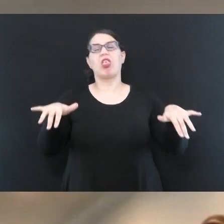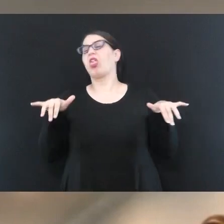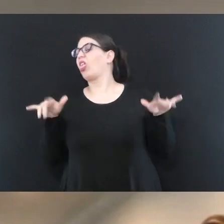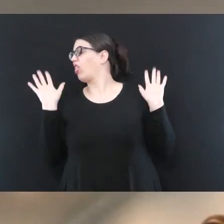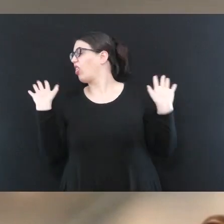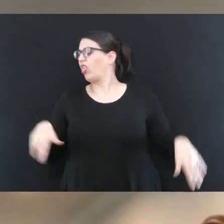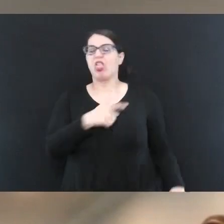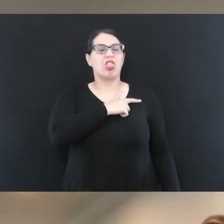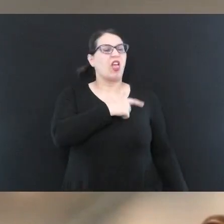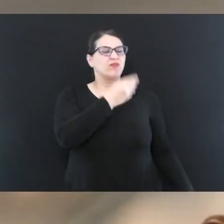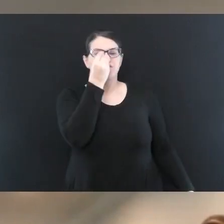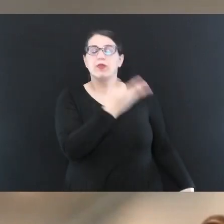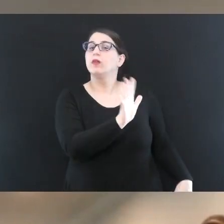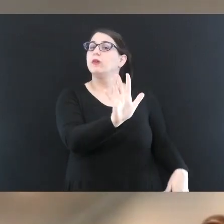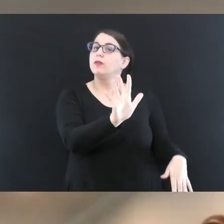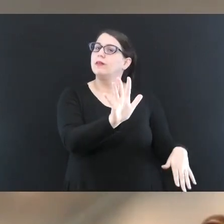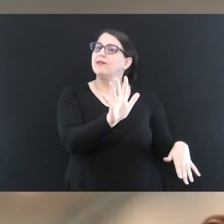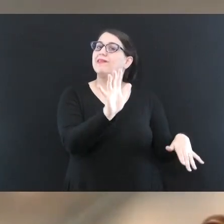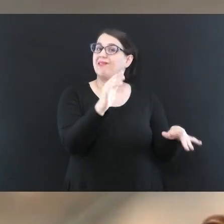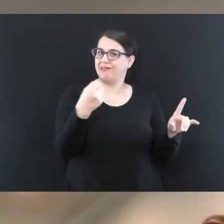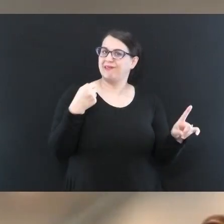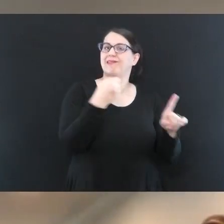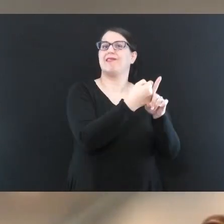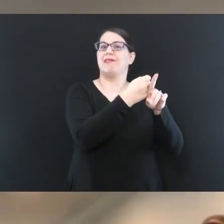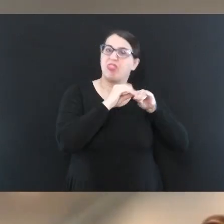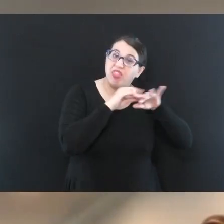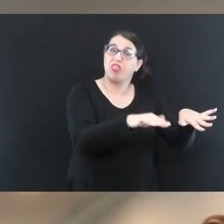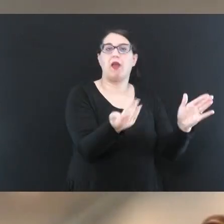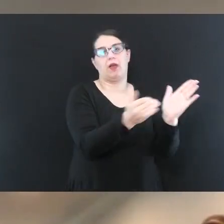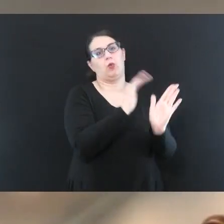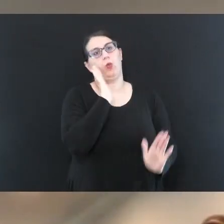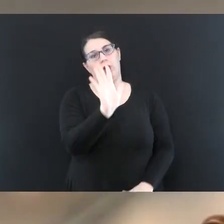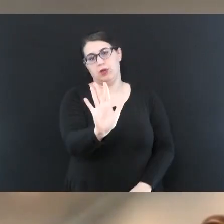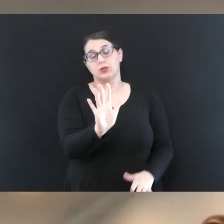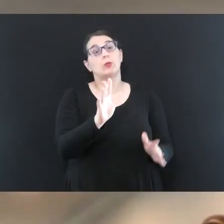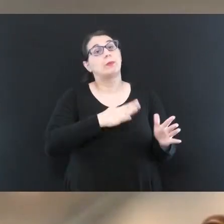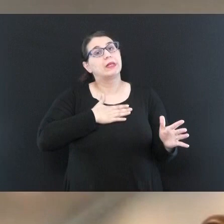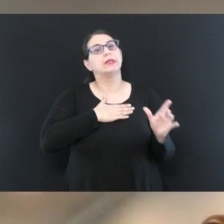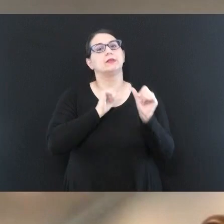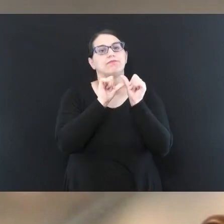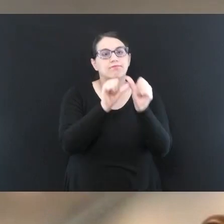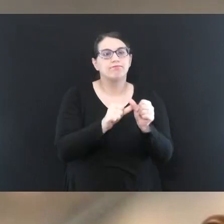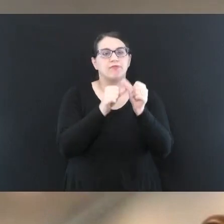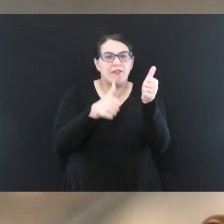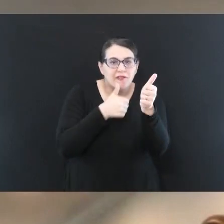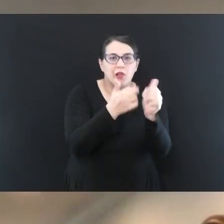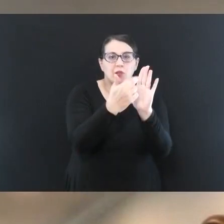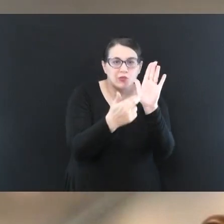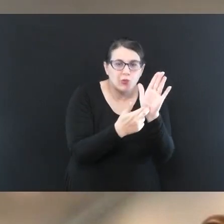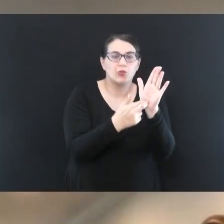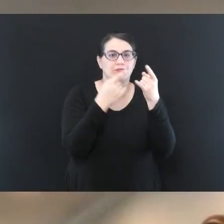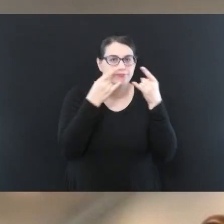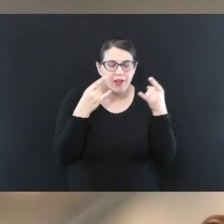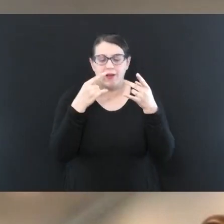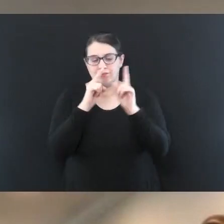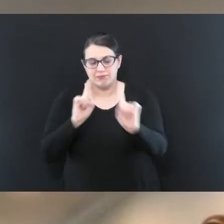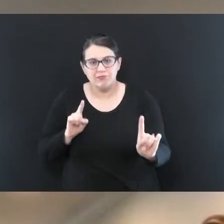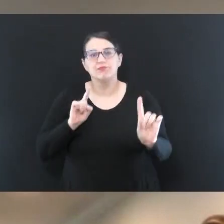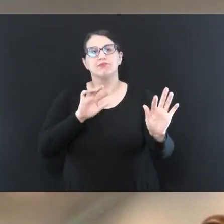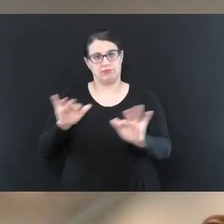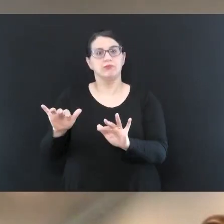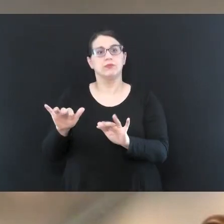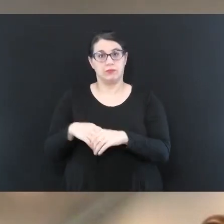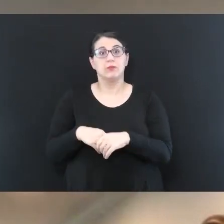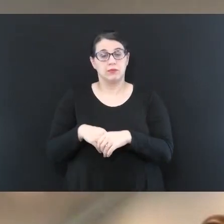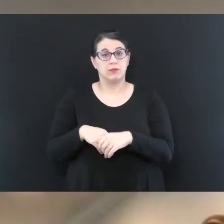back and humble us. So keep up the good work and make sure you're continuing to do those mitigation measures, no